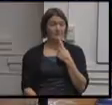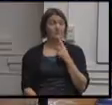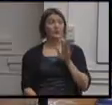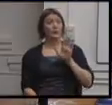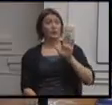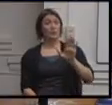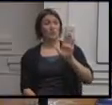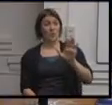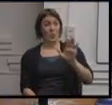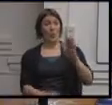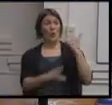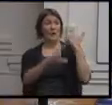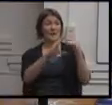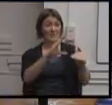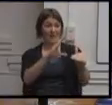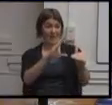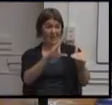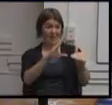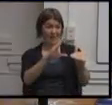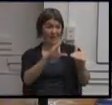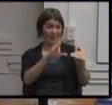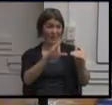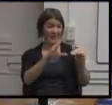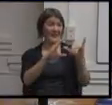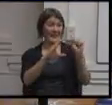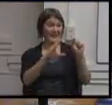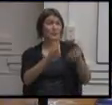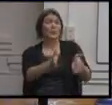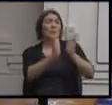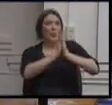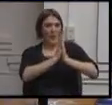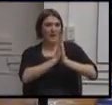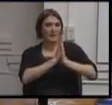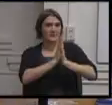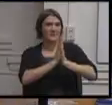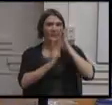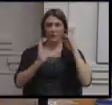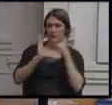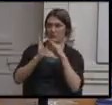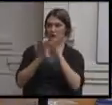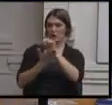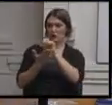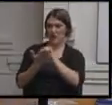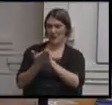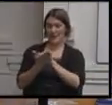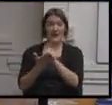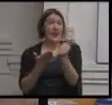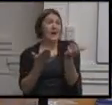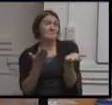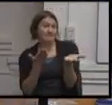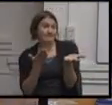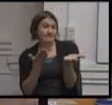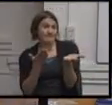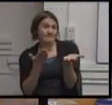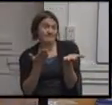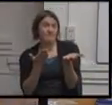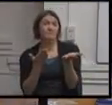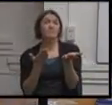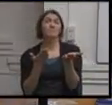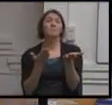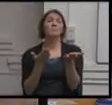your email as a request to put something on the agenda,